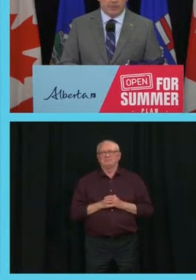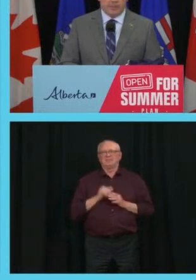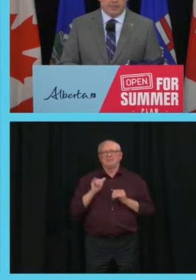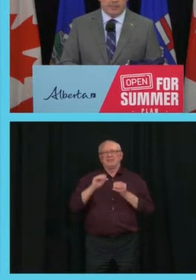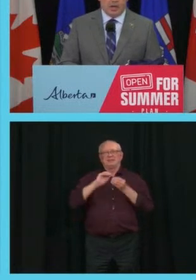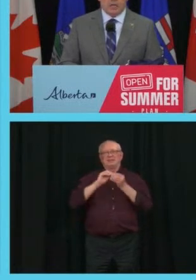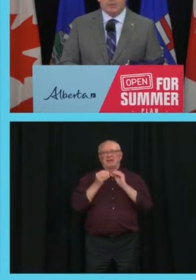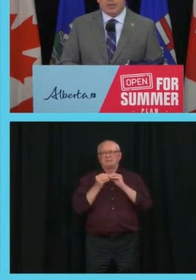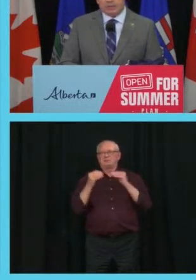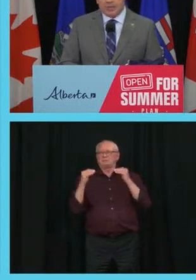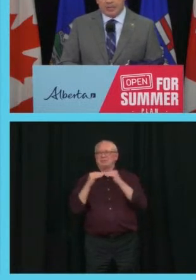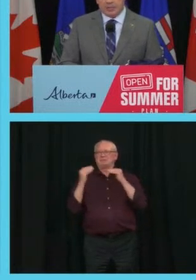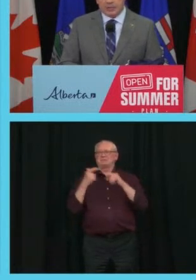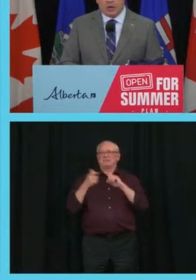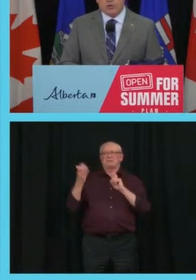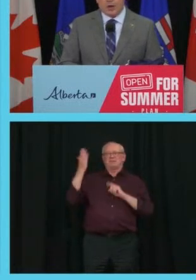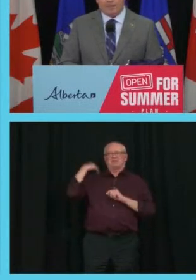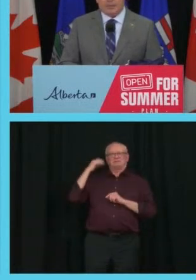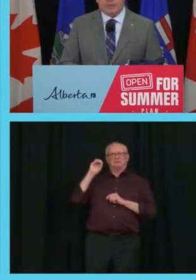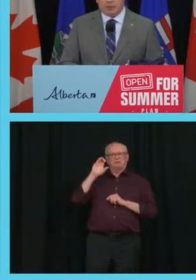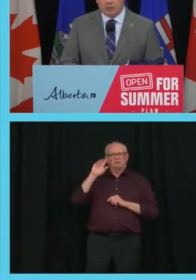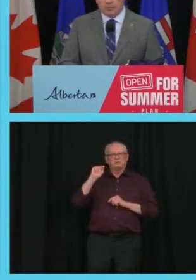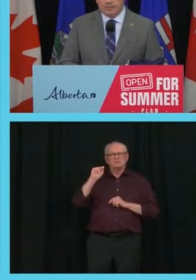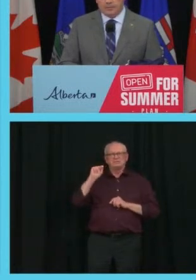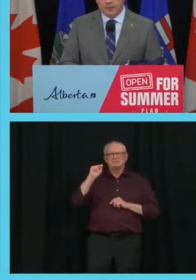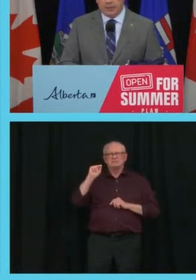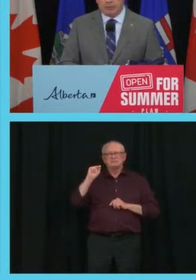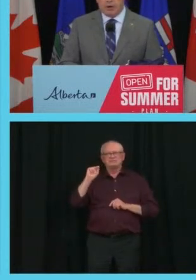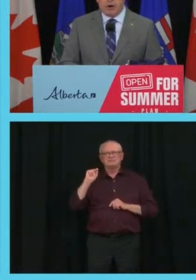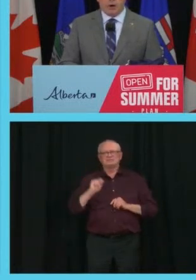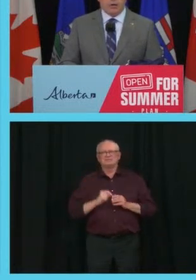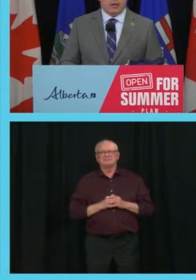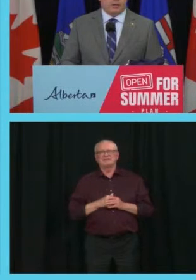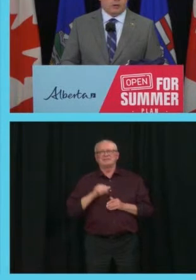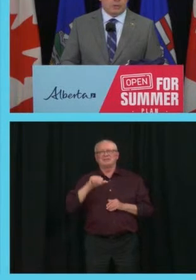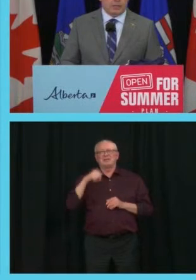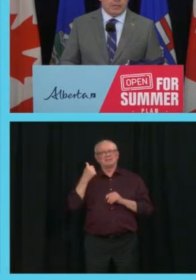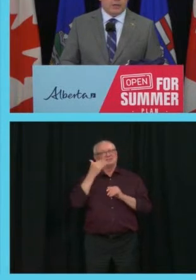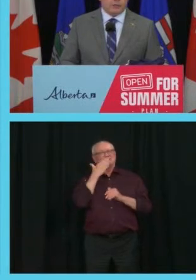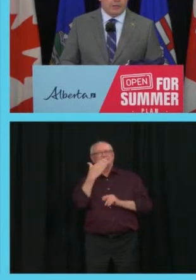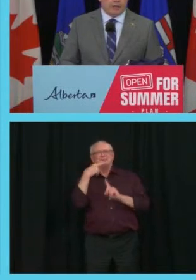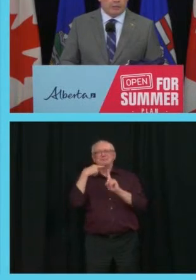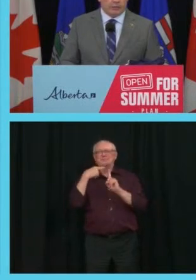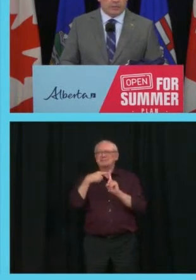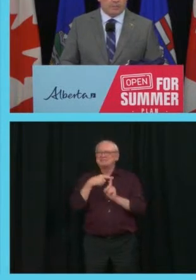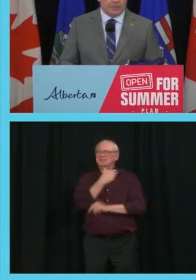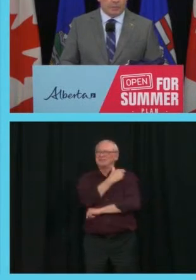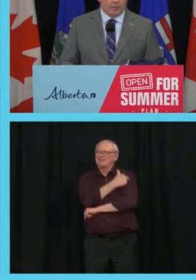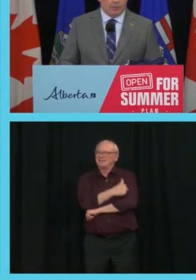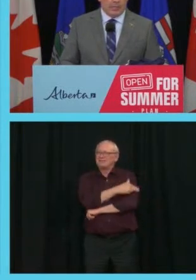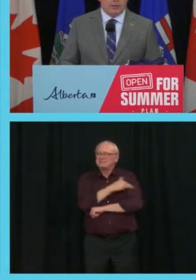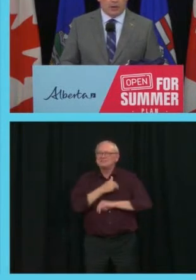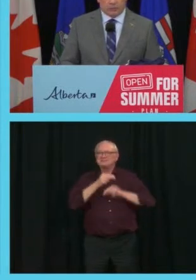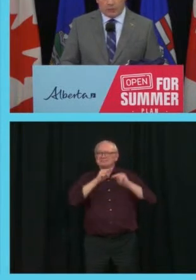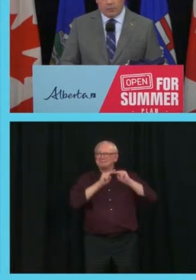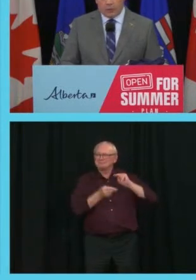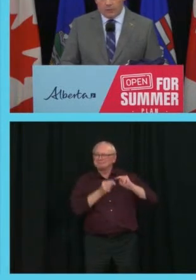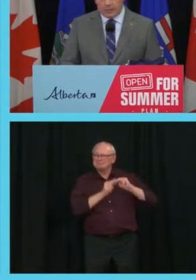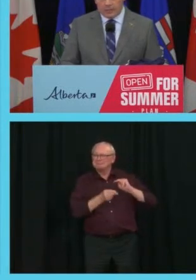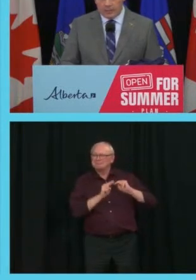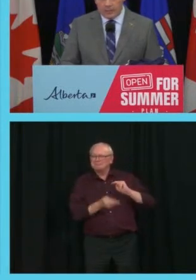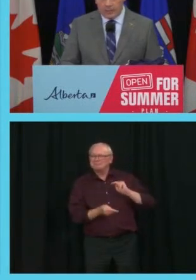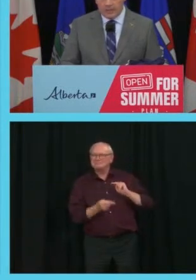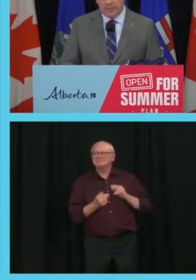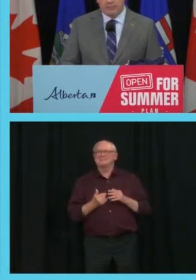October. Hospitalizations are dropping too. There are currently 306 people in hospital